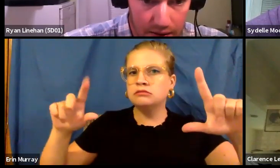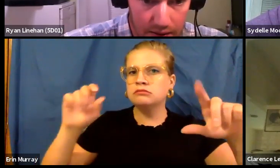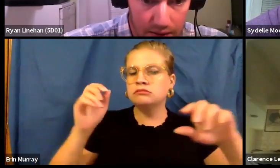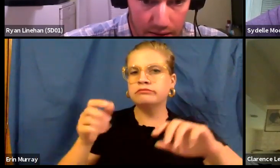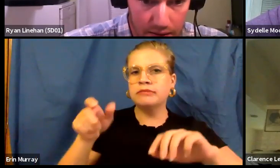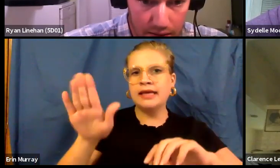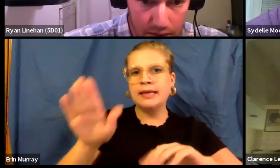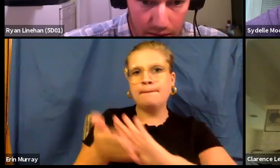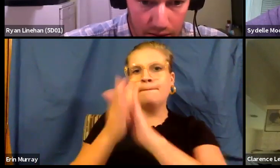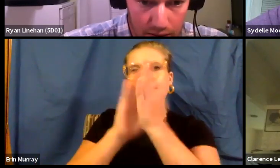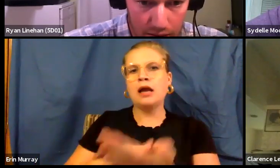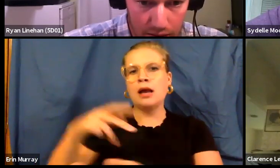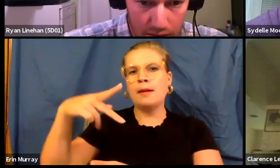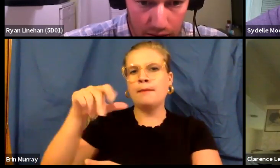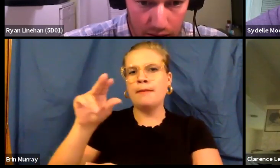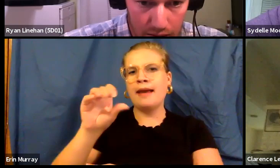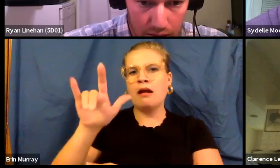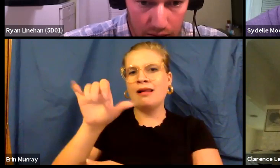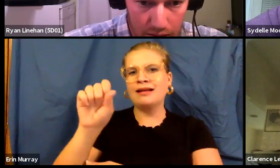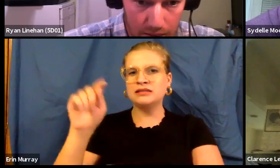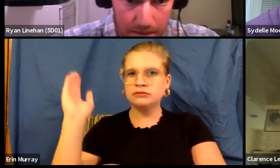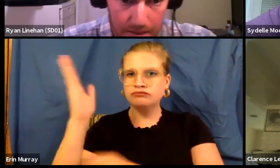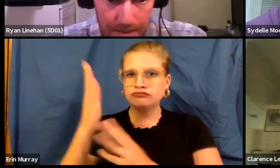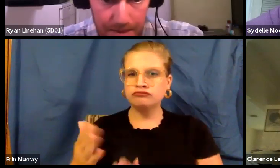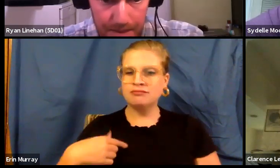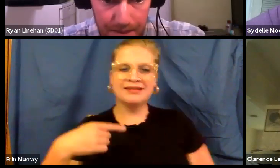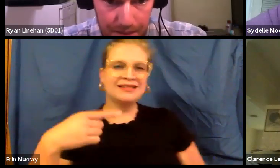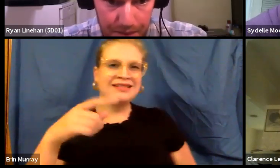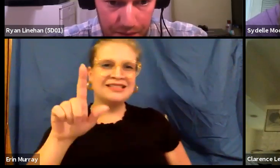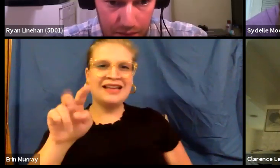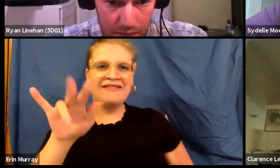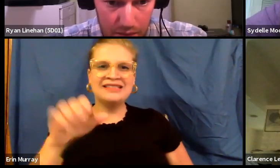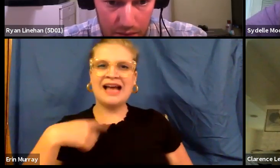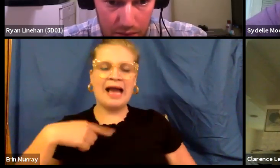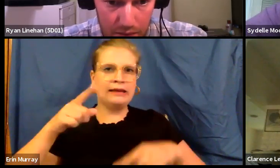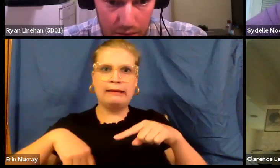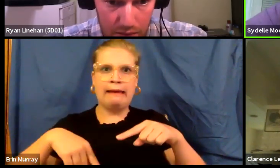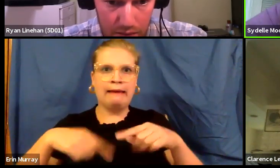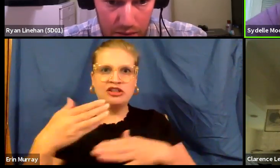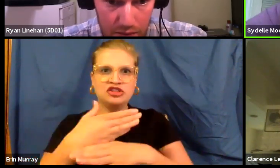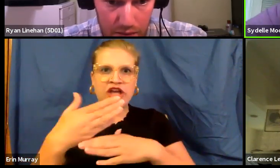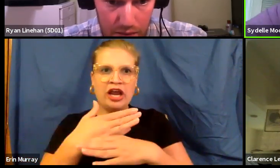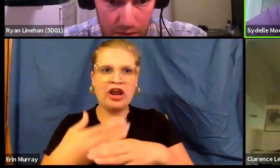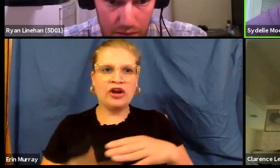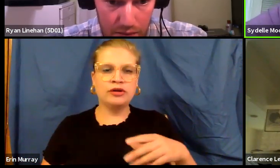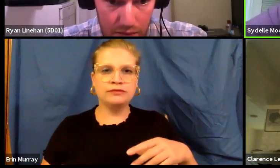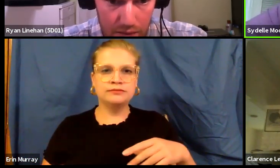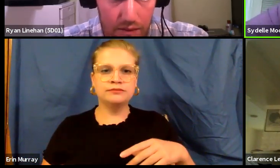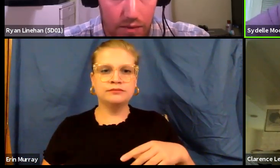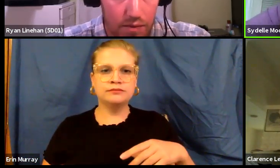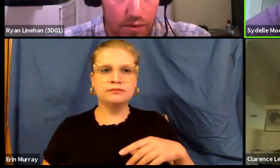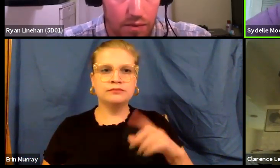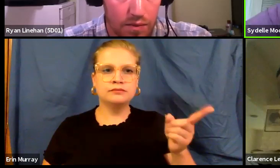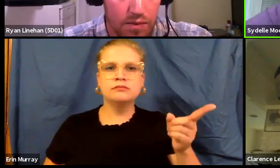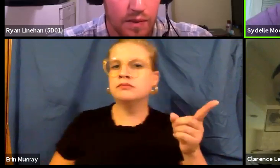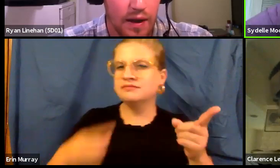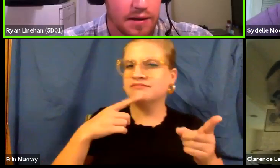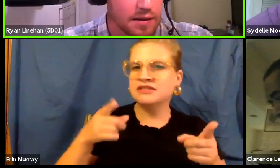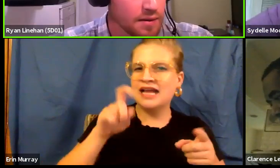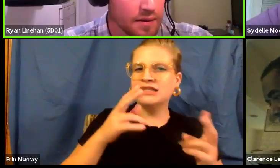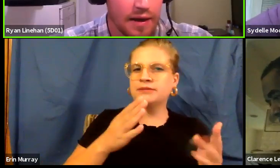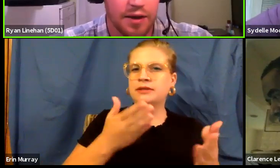and I'm unable to share. They said I've been disabled for doing so, and it's activate as a co-host. It has to be elevated to